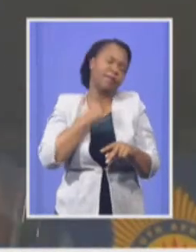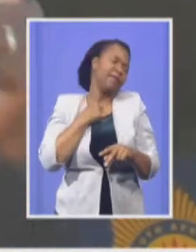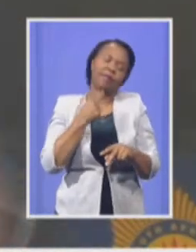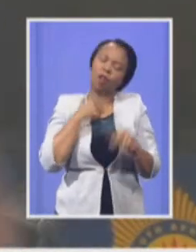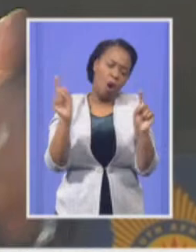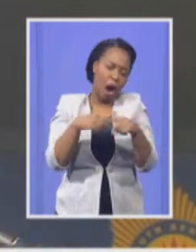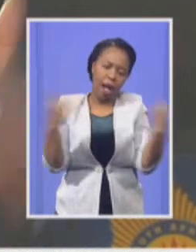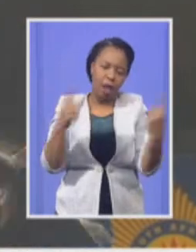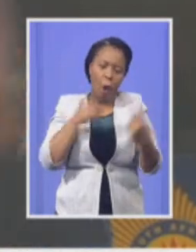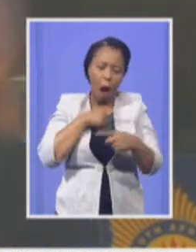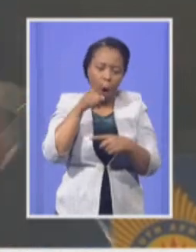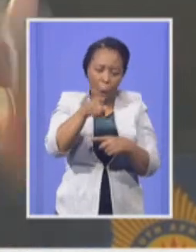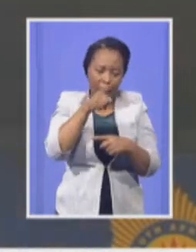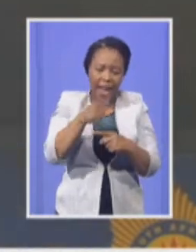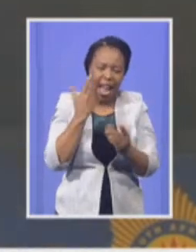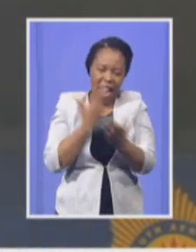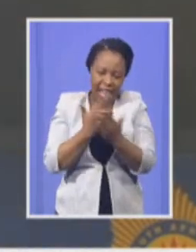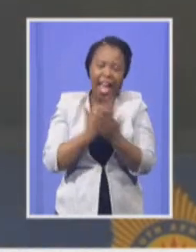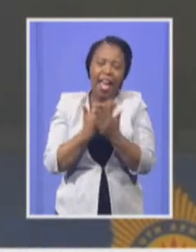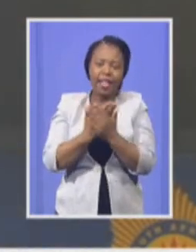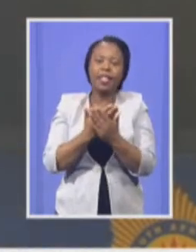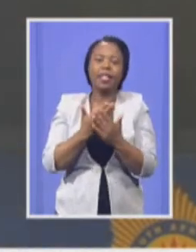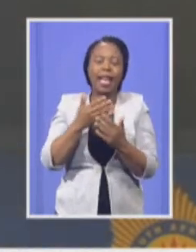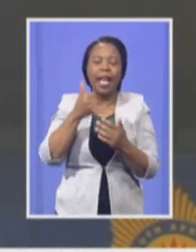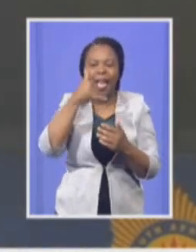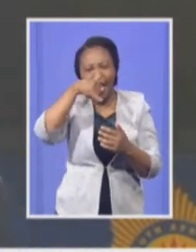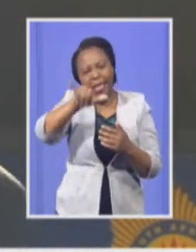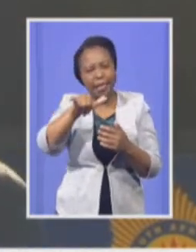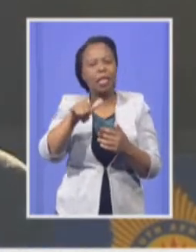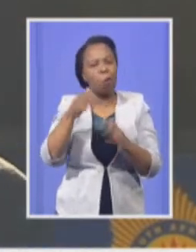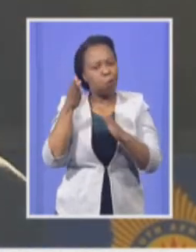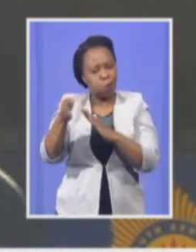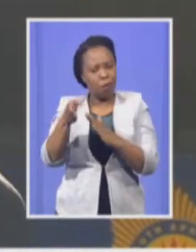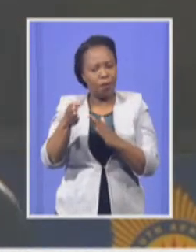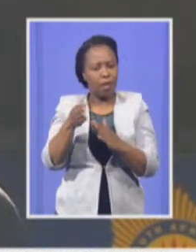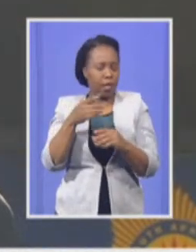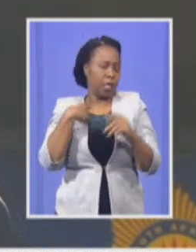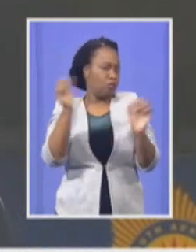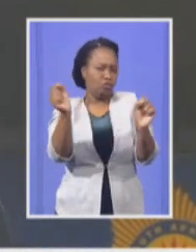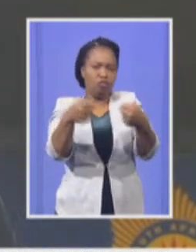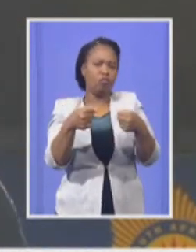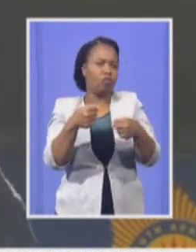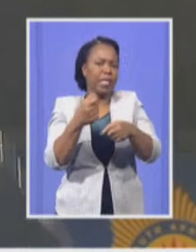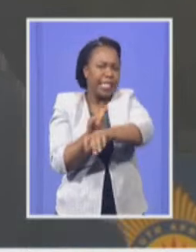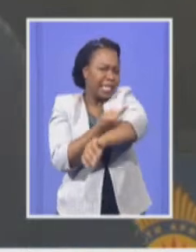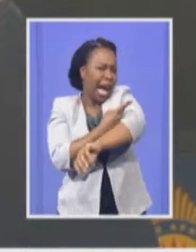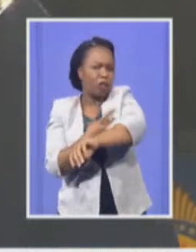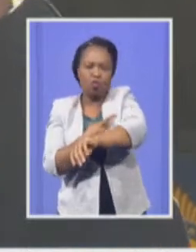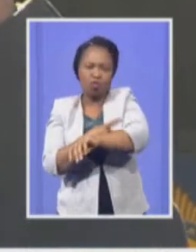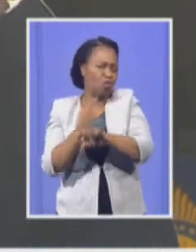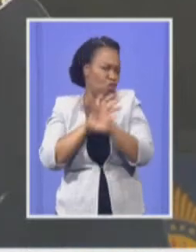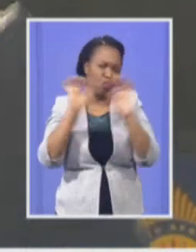ngoba une-tendency yokuba yi-gangster so asiqashe emaphoyiseni